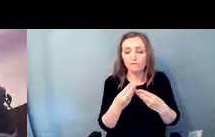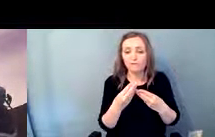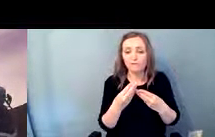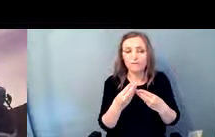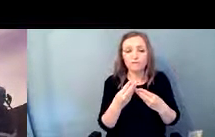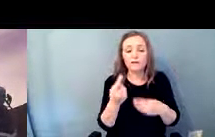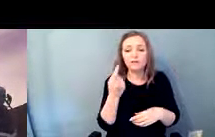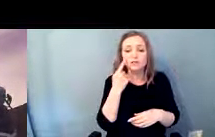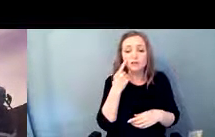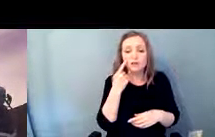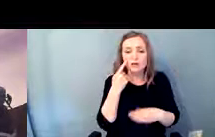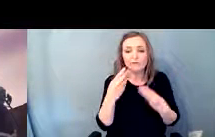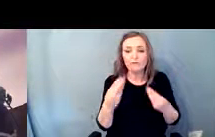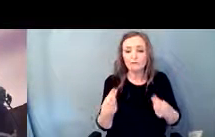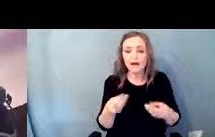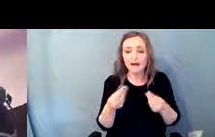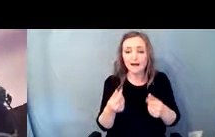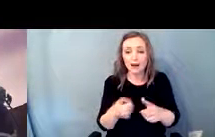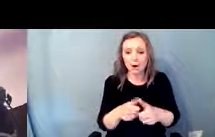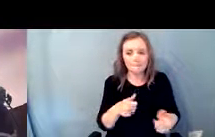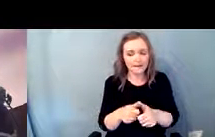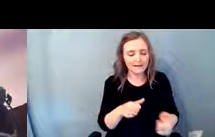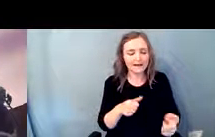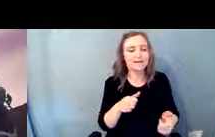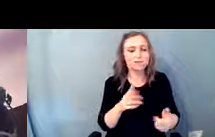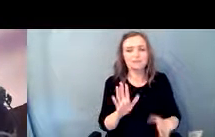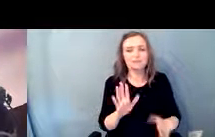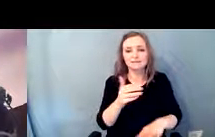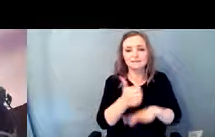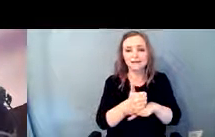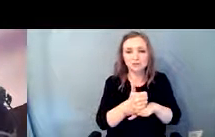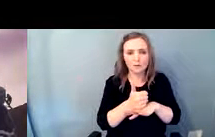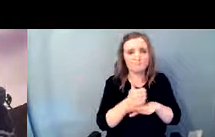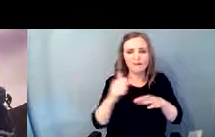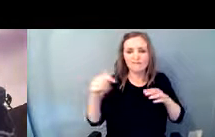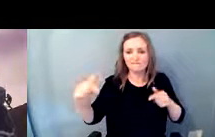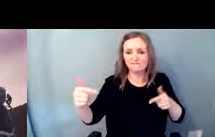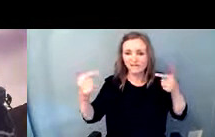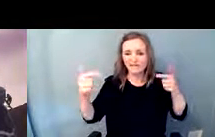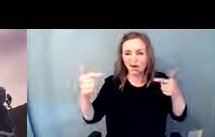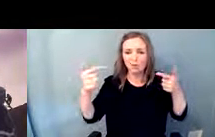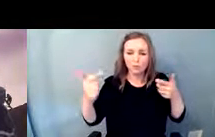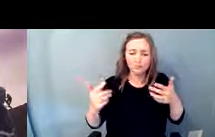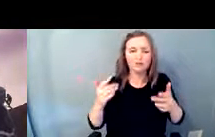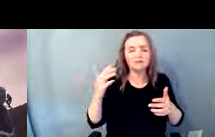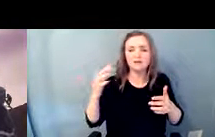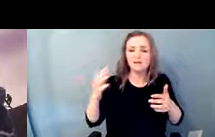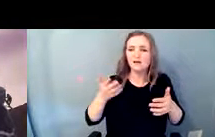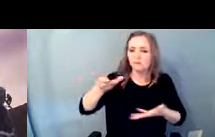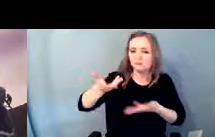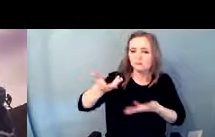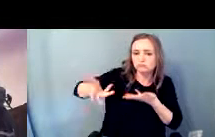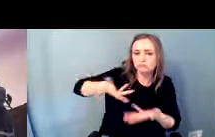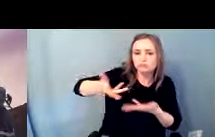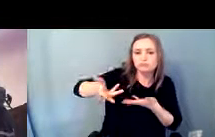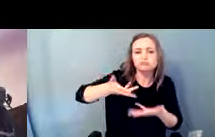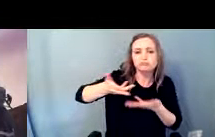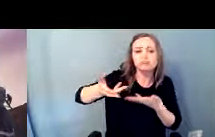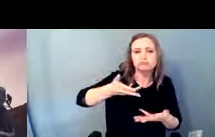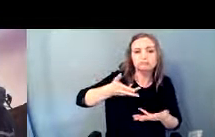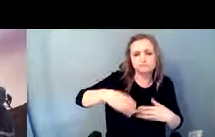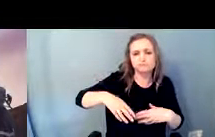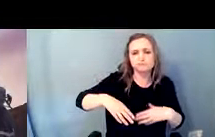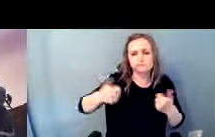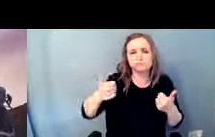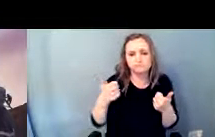to have video consultations and internet consultations. And that was great